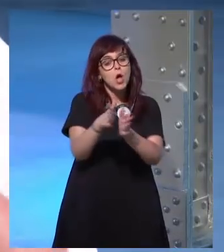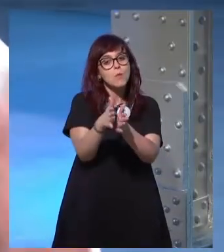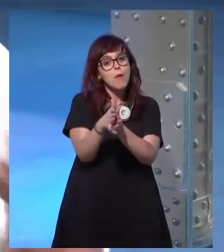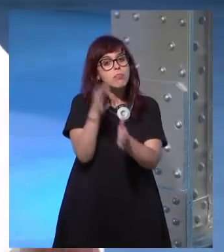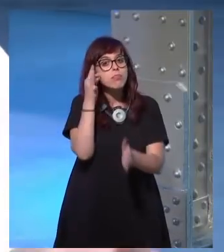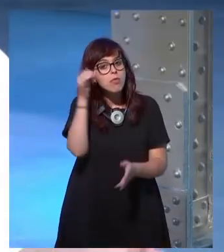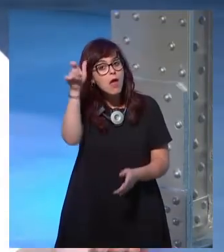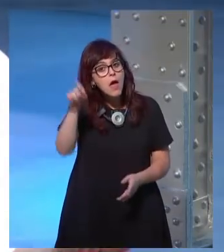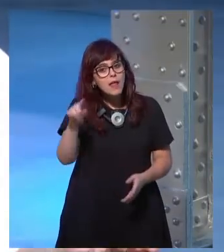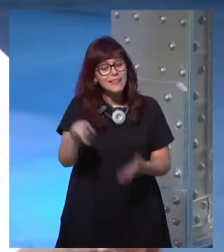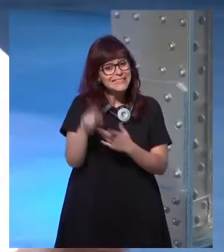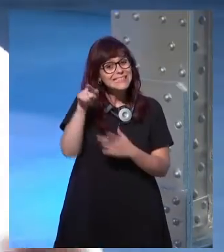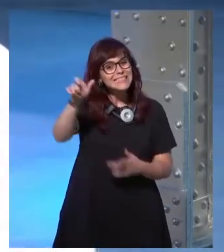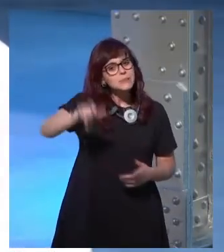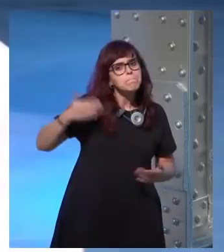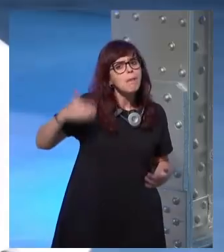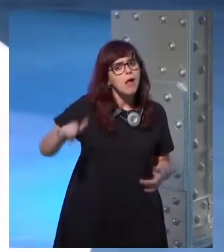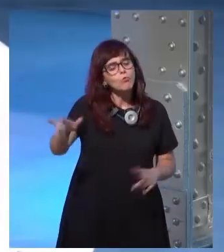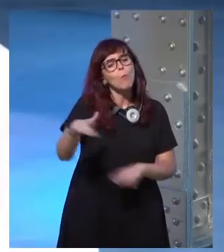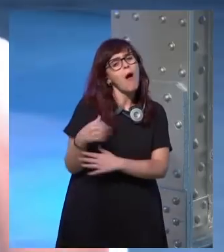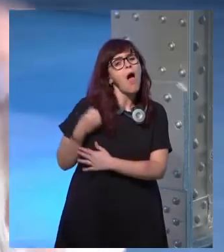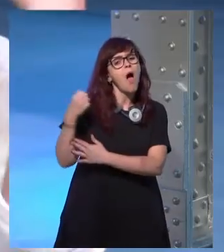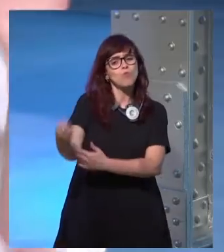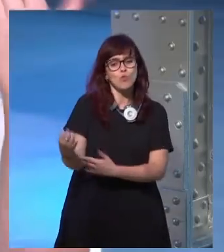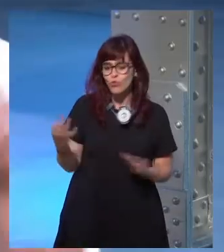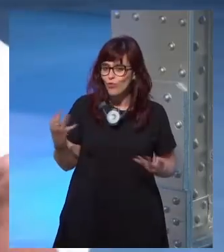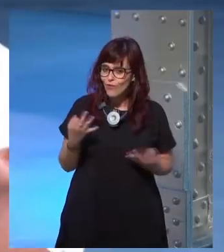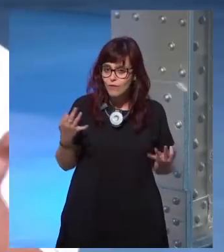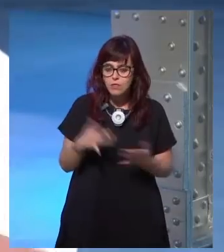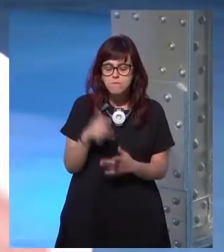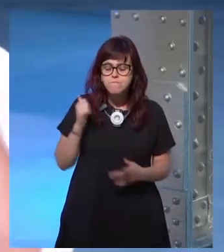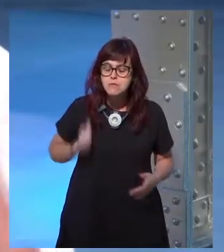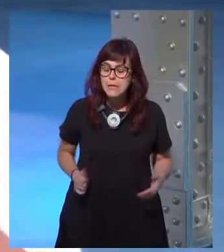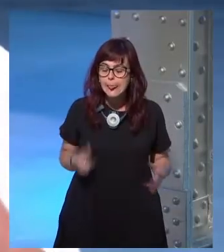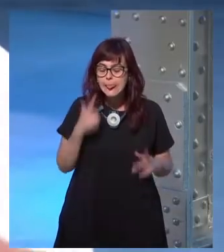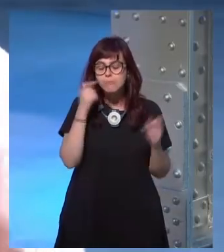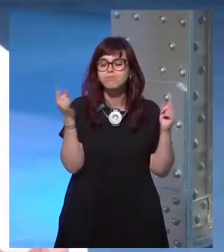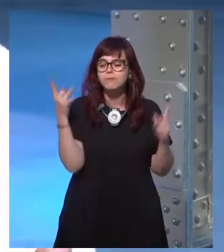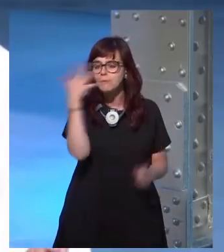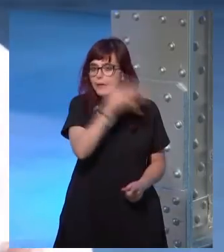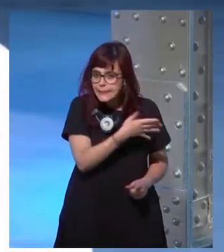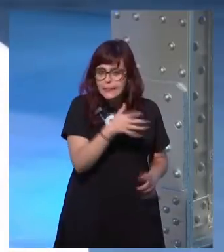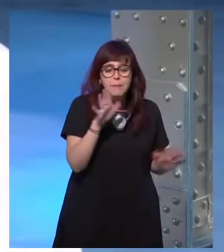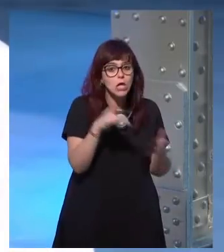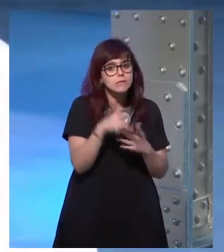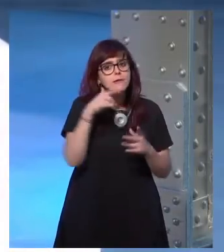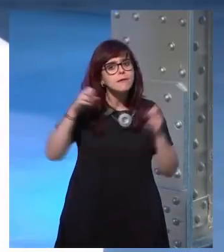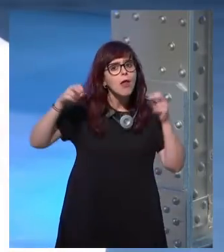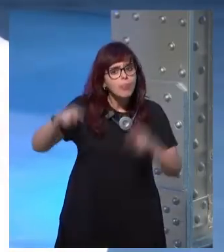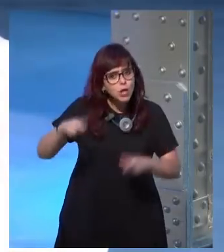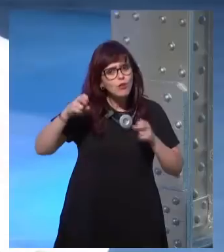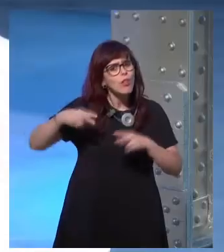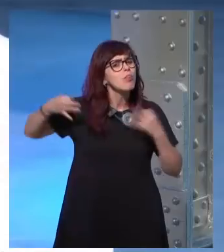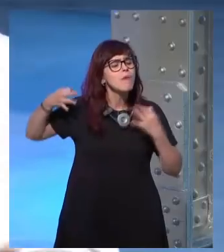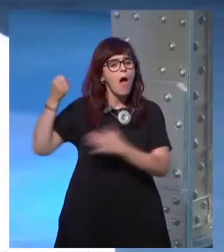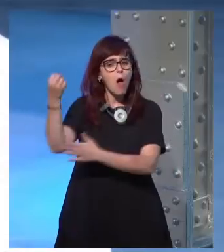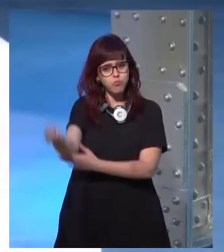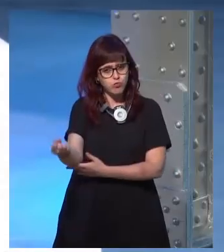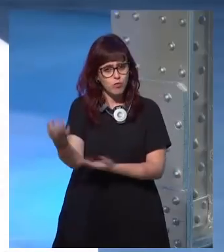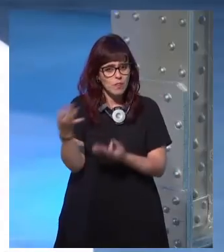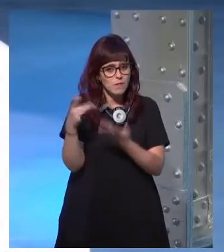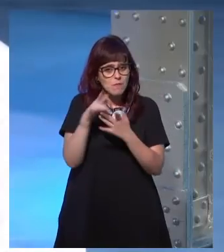that, but clearly it's happening, because again, as a more established writer, like you're taken more seriously than younger